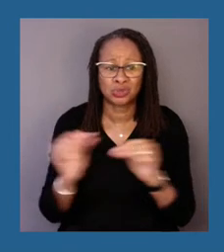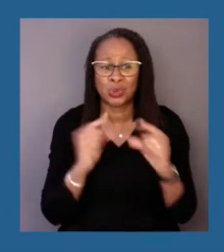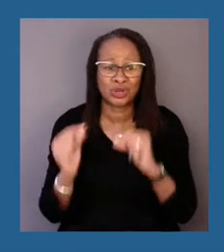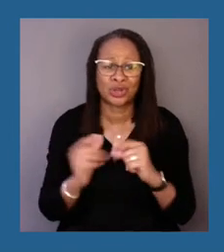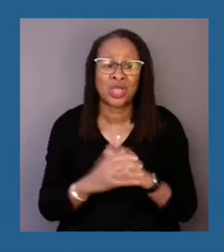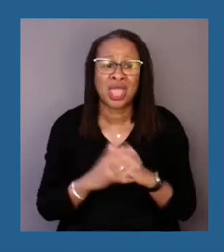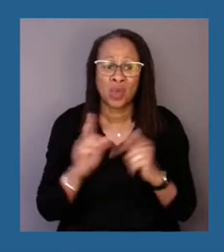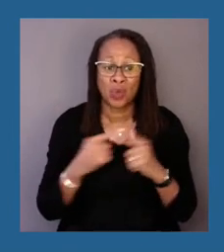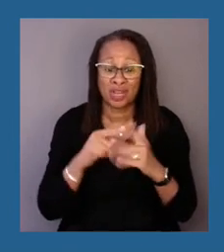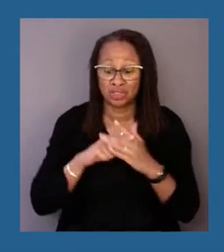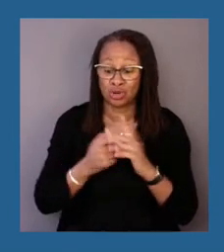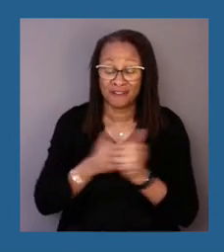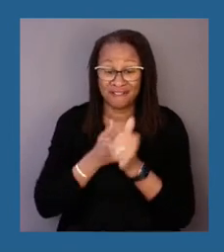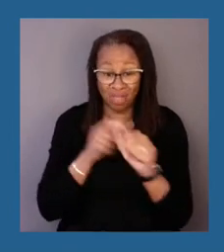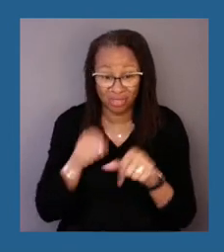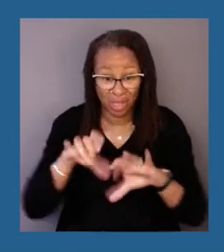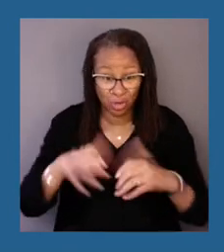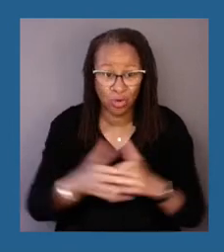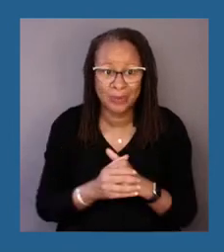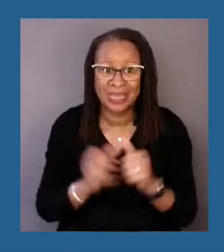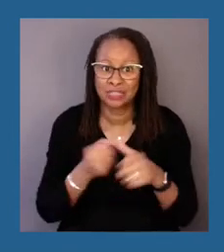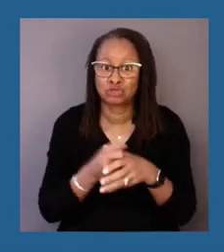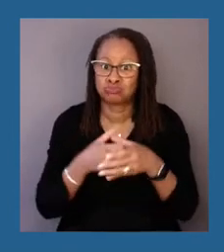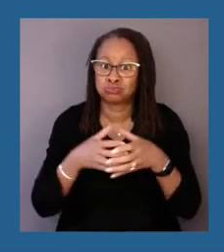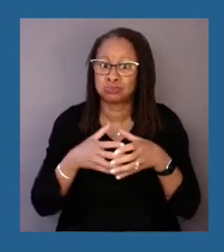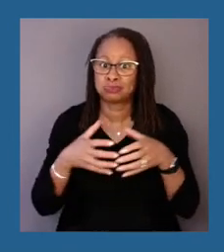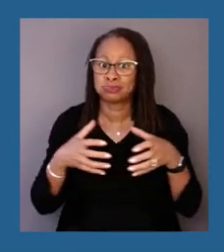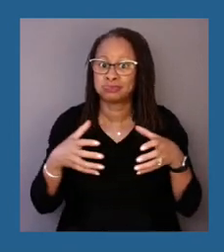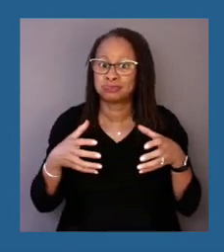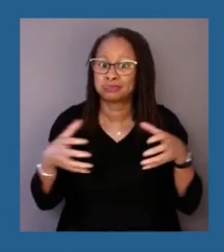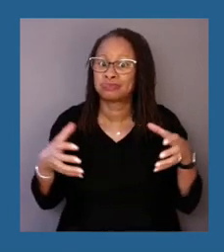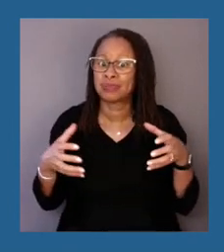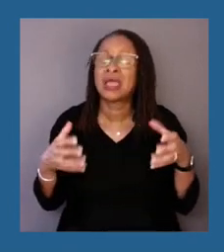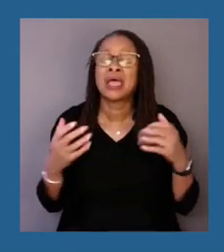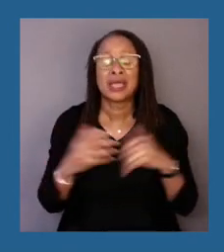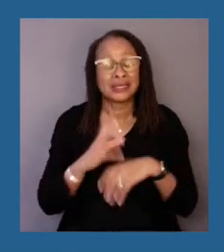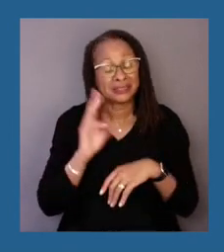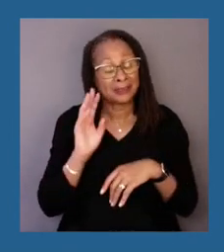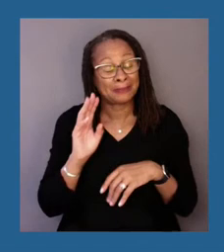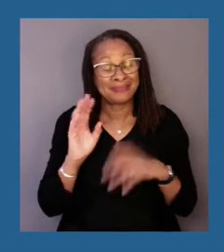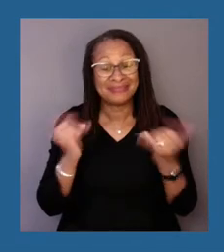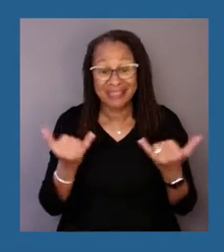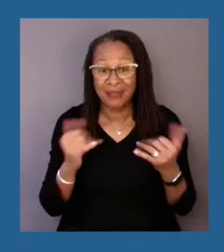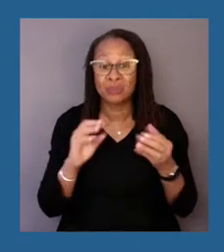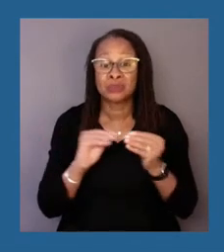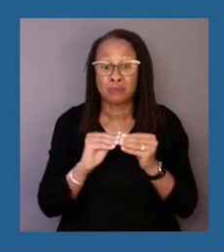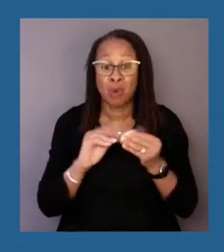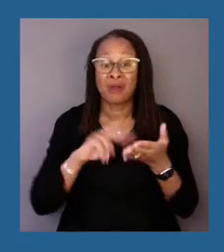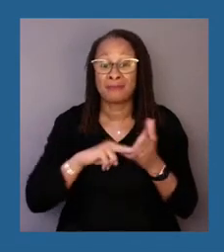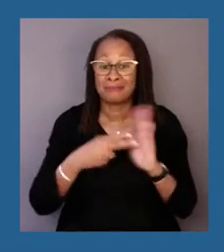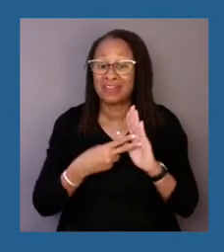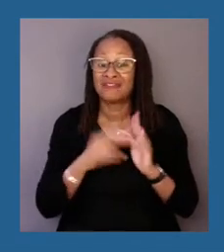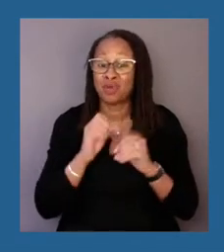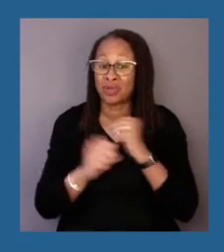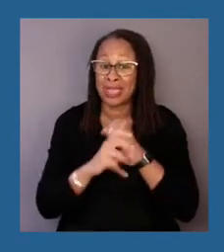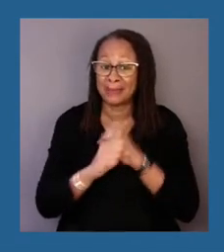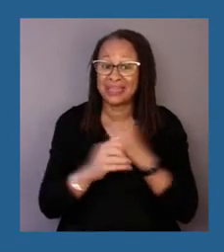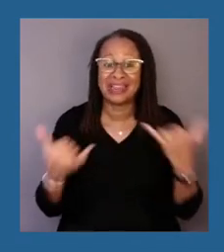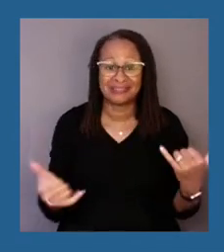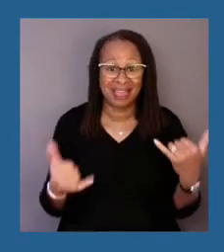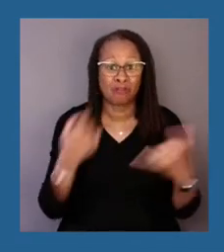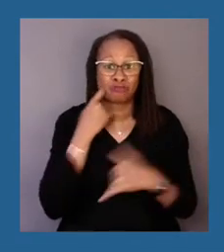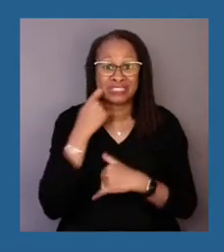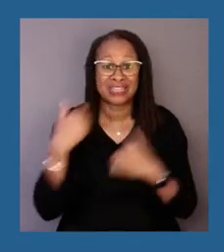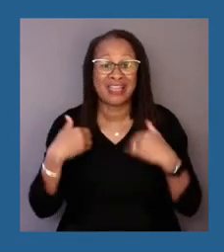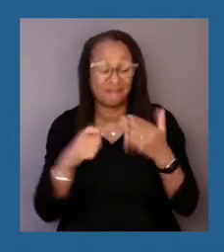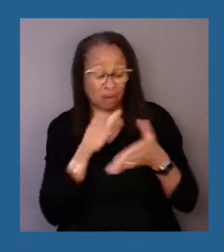following them. And it's grown into a really meaningful campaign. It was highlighted in the New York Times yesterday, for example. It's, having